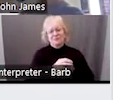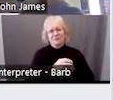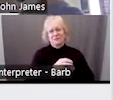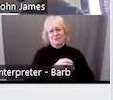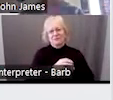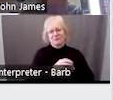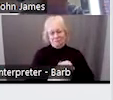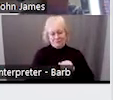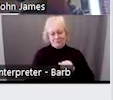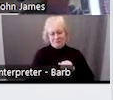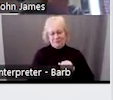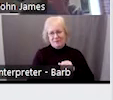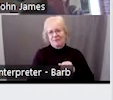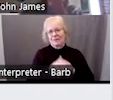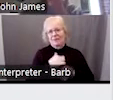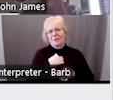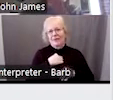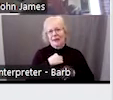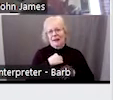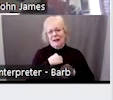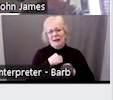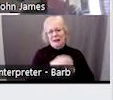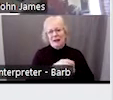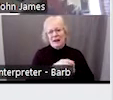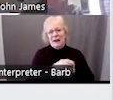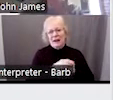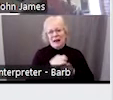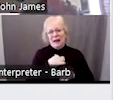I like my third acting class.